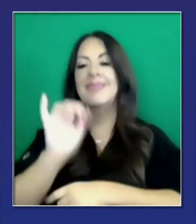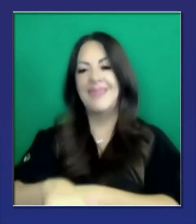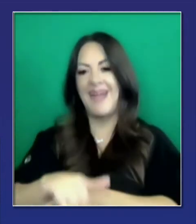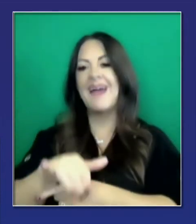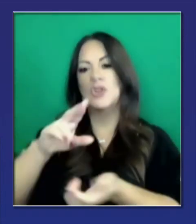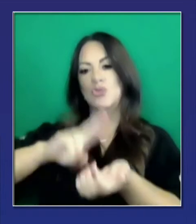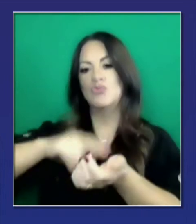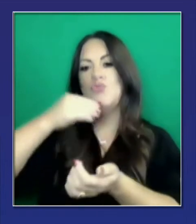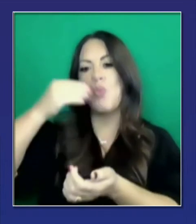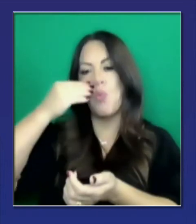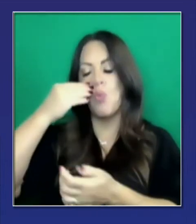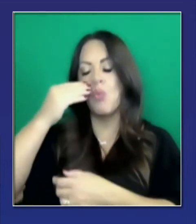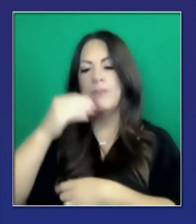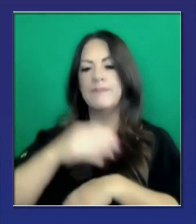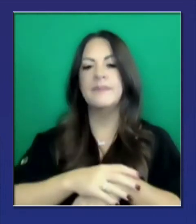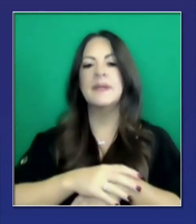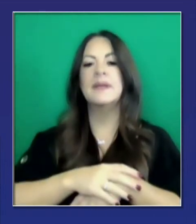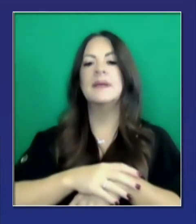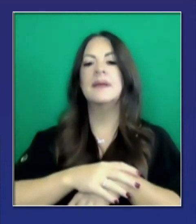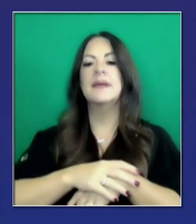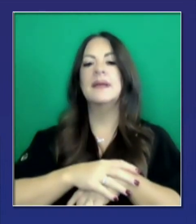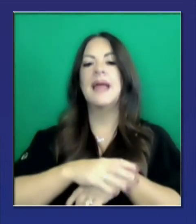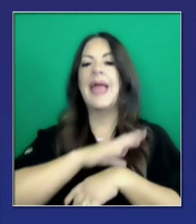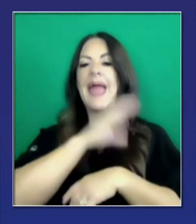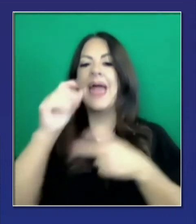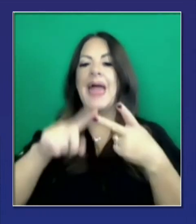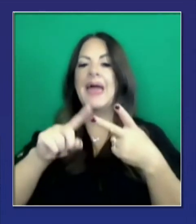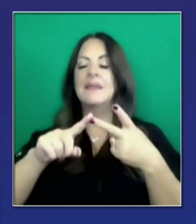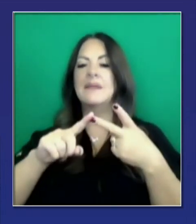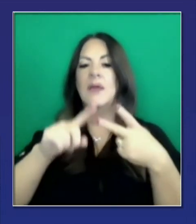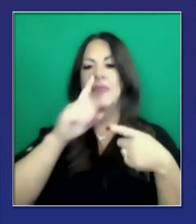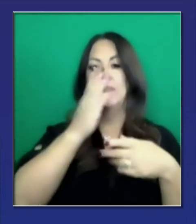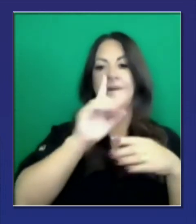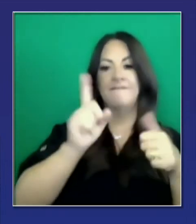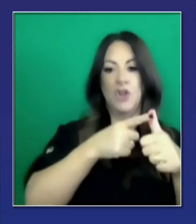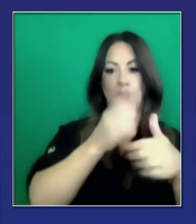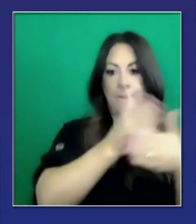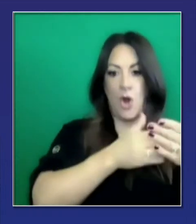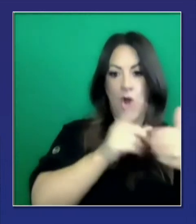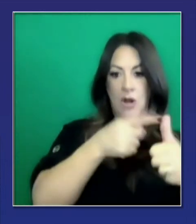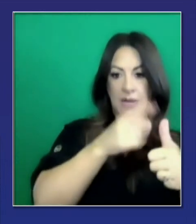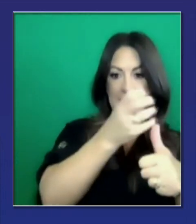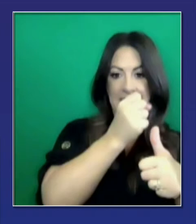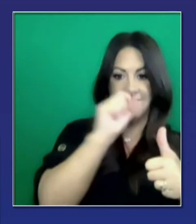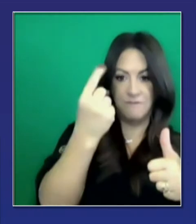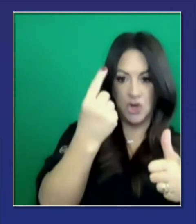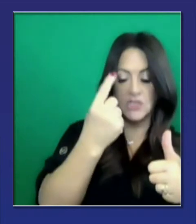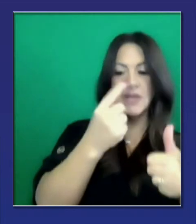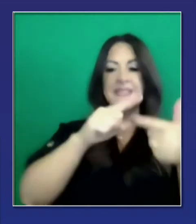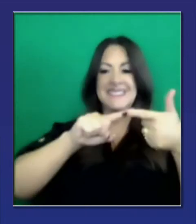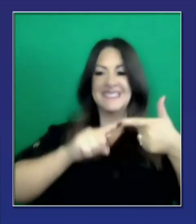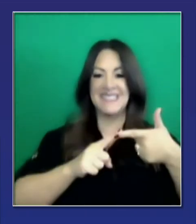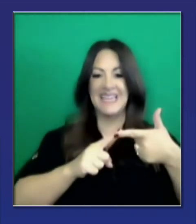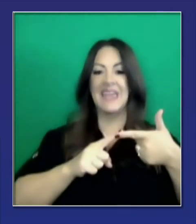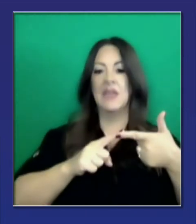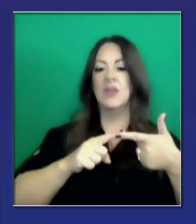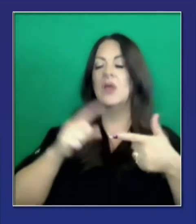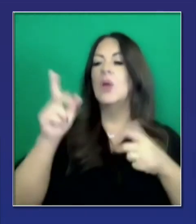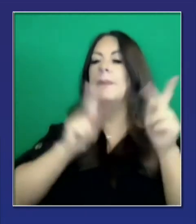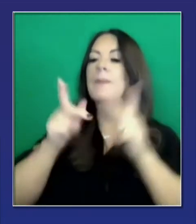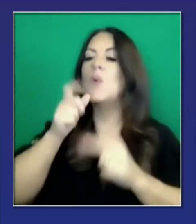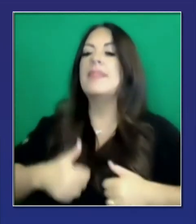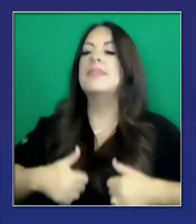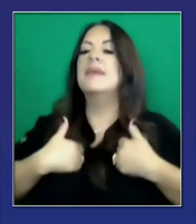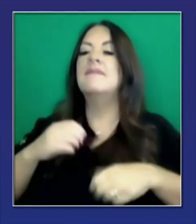the pharmacy partnership, will be assisted living facilities, residential care, and other long-term facilities. Just to put in perspective, so you get